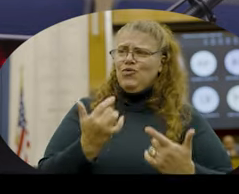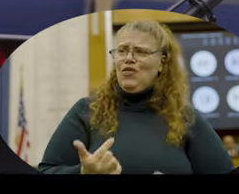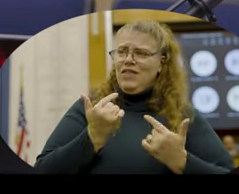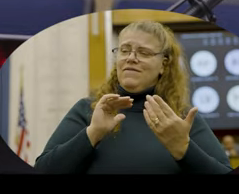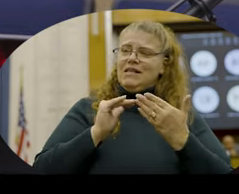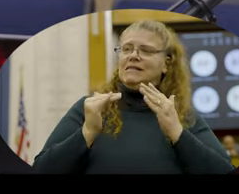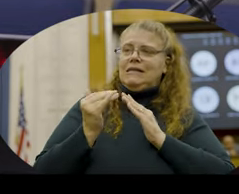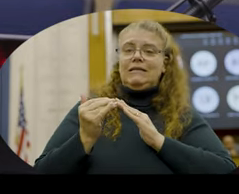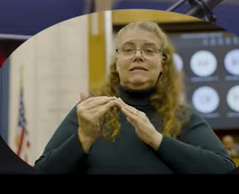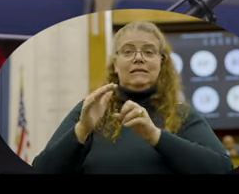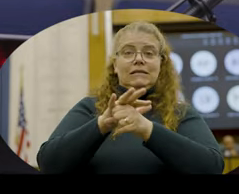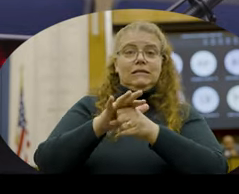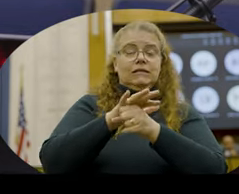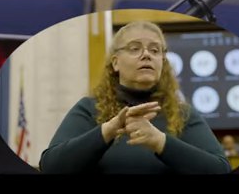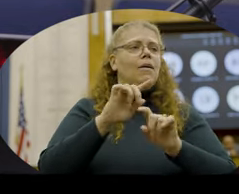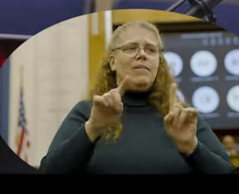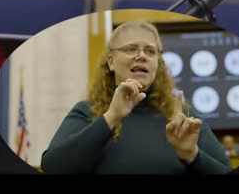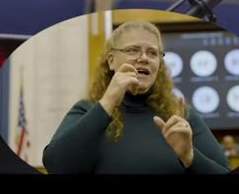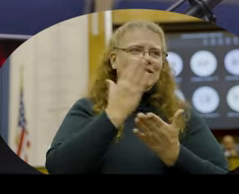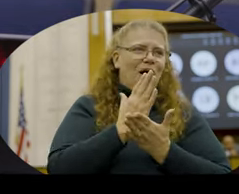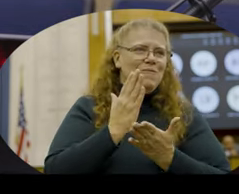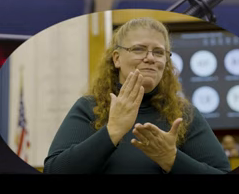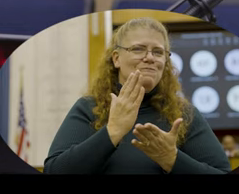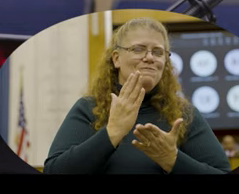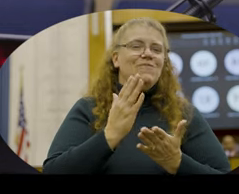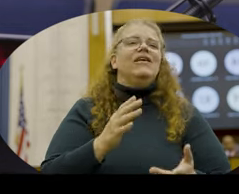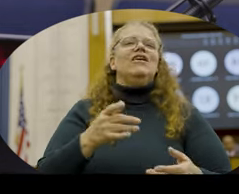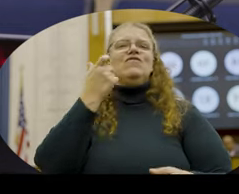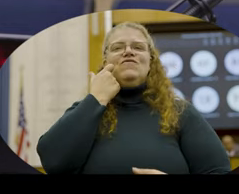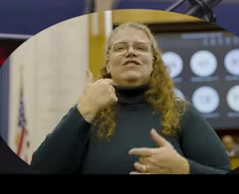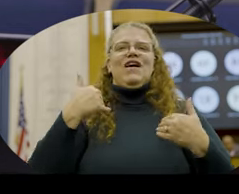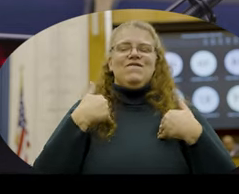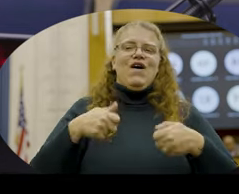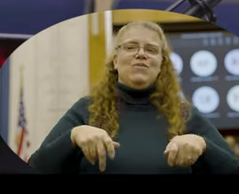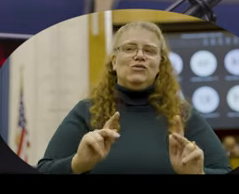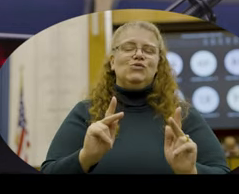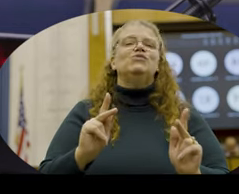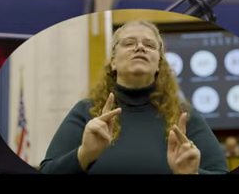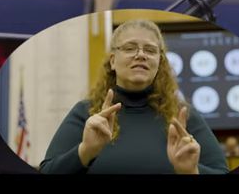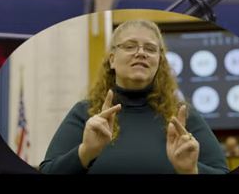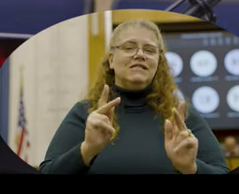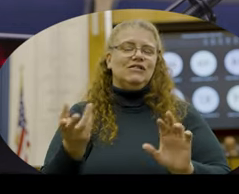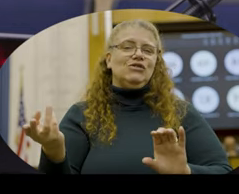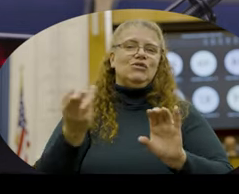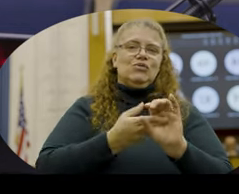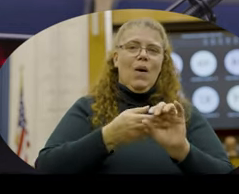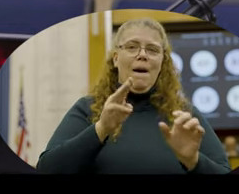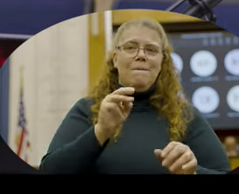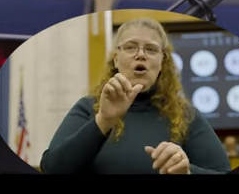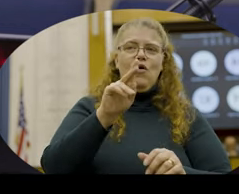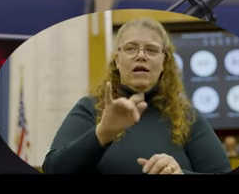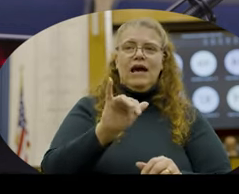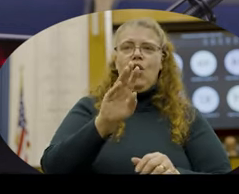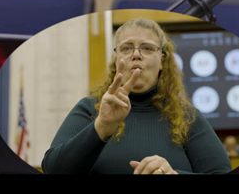limits. But we aren't stopping there. Recently, I had an opportunity to join Marty Wegbright